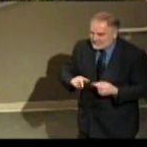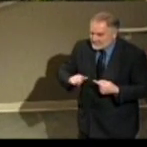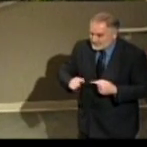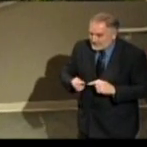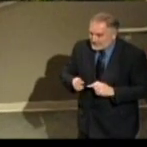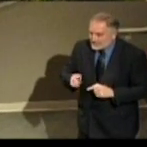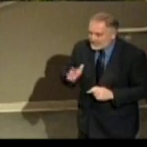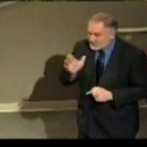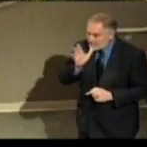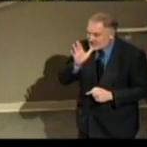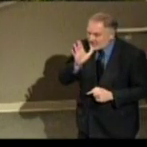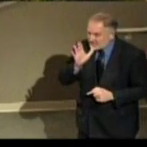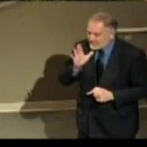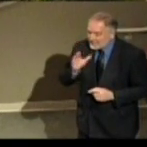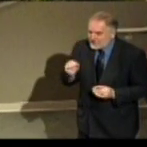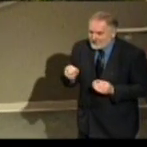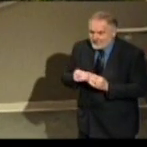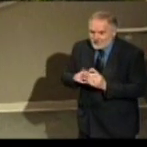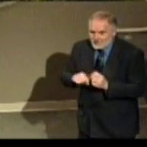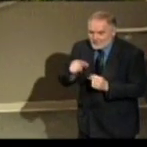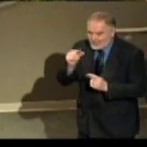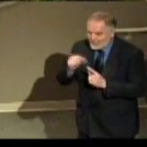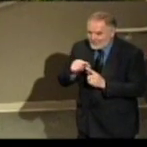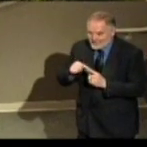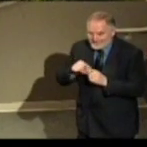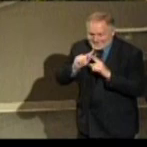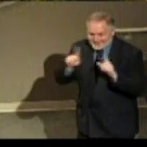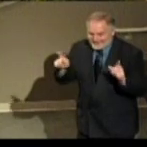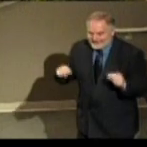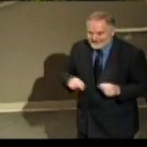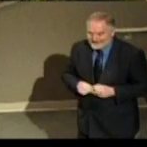her beyond words.